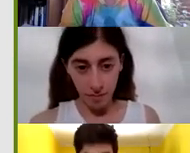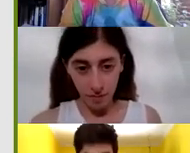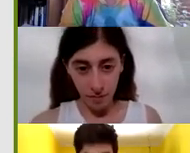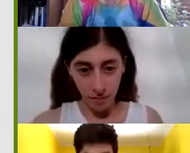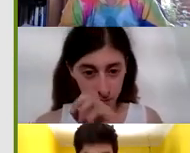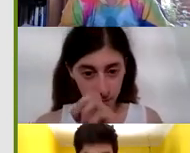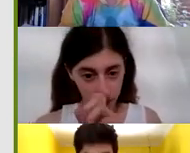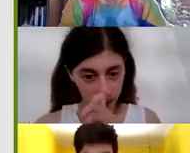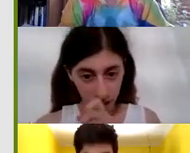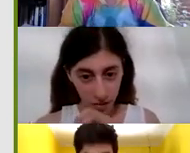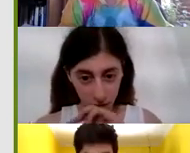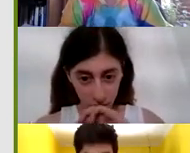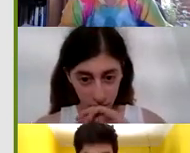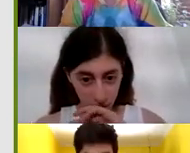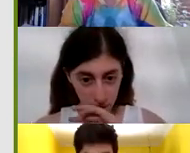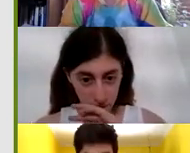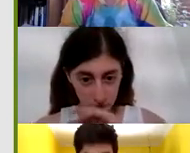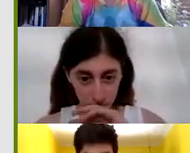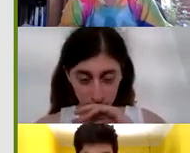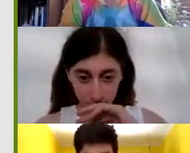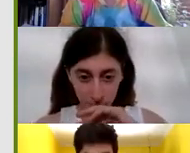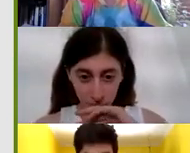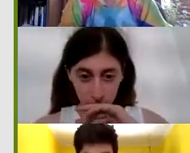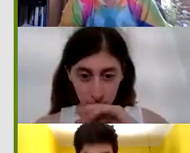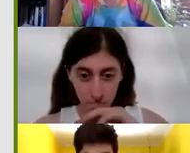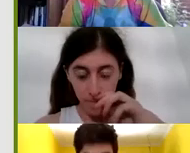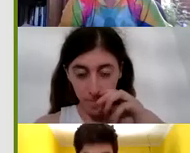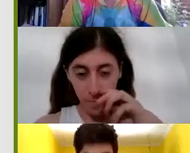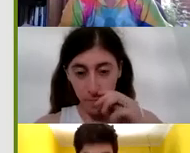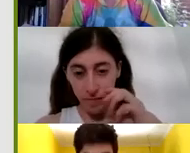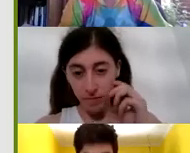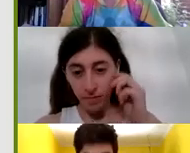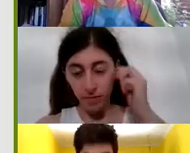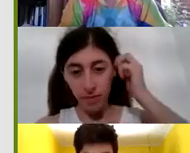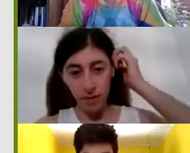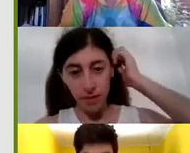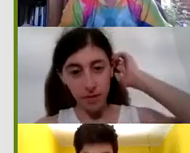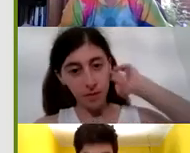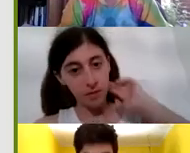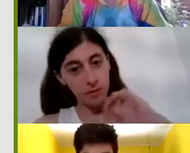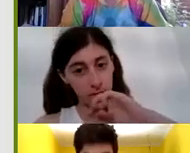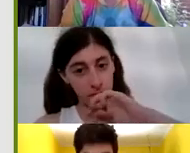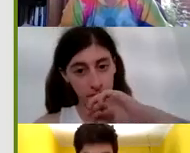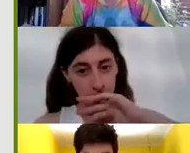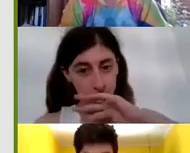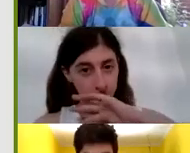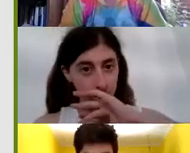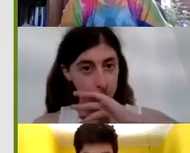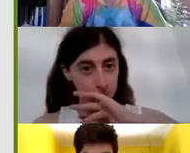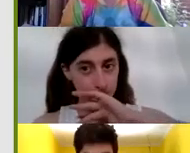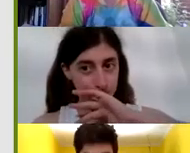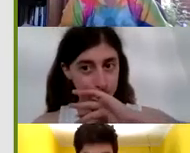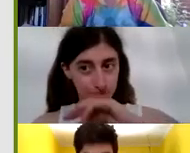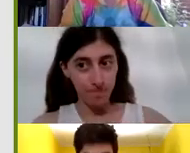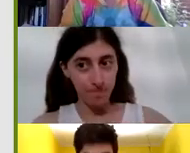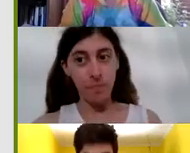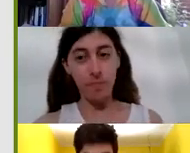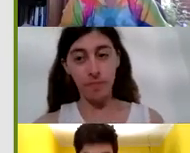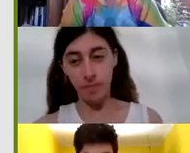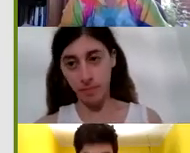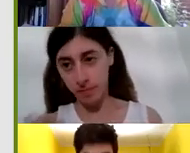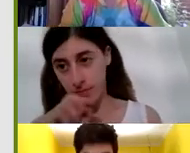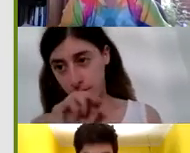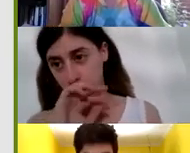And we also have different publications that you can find on social media.